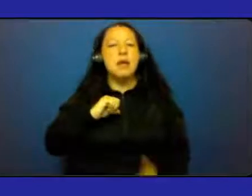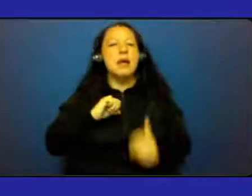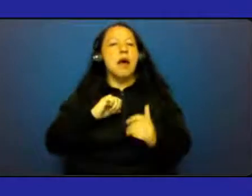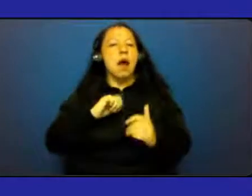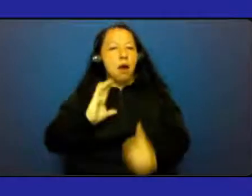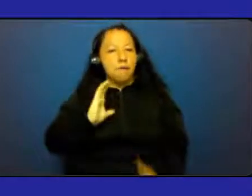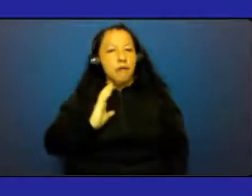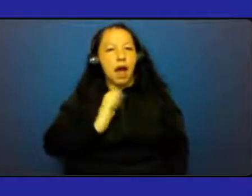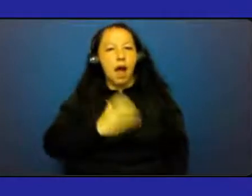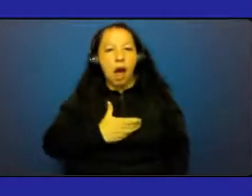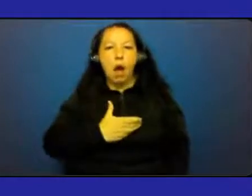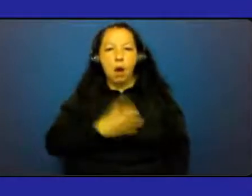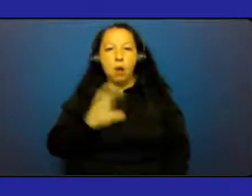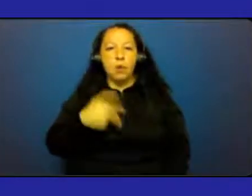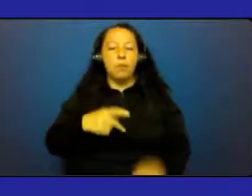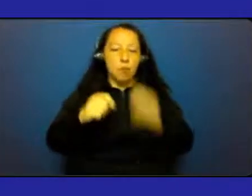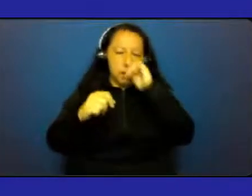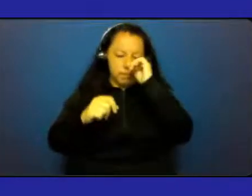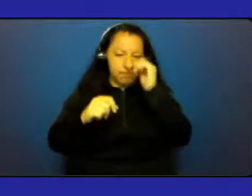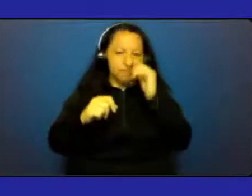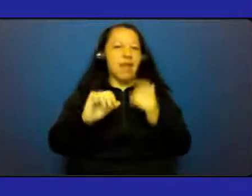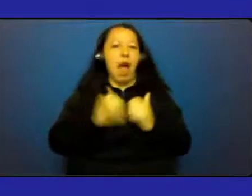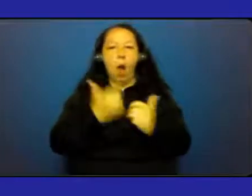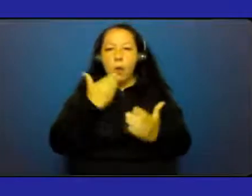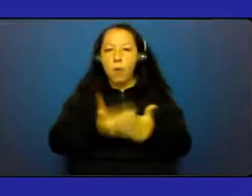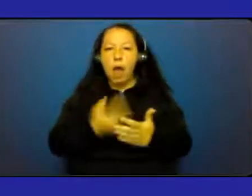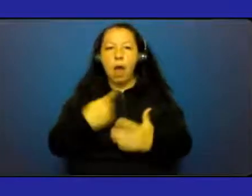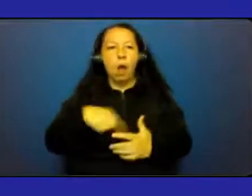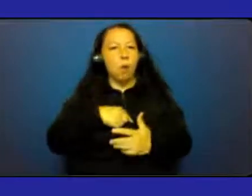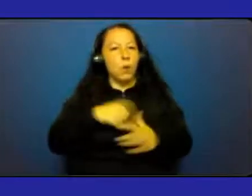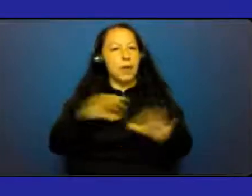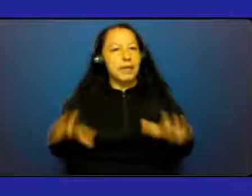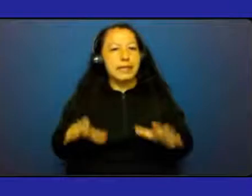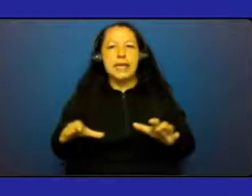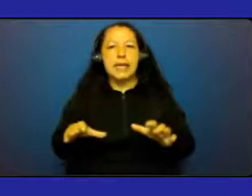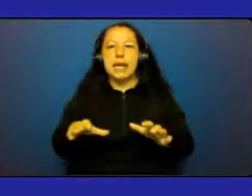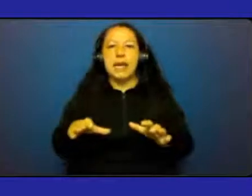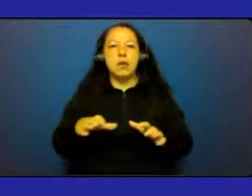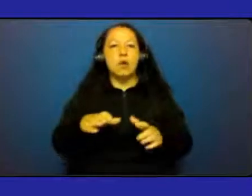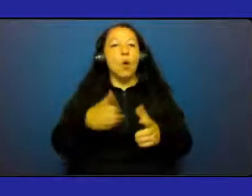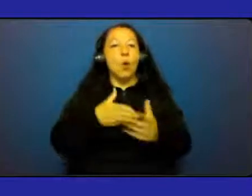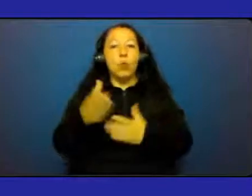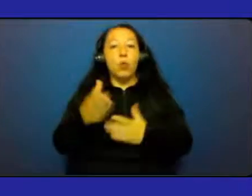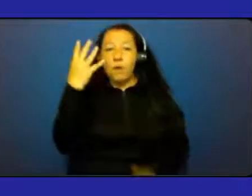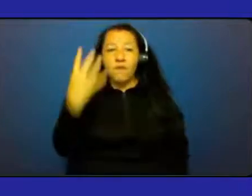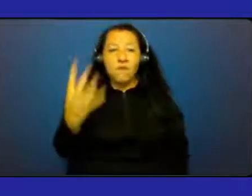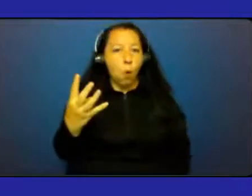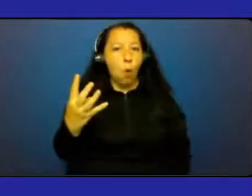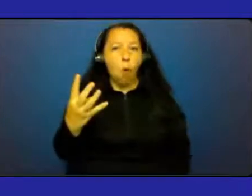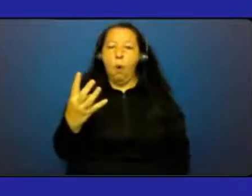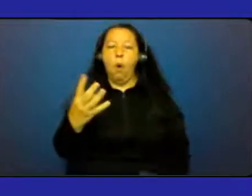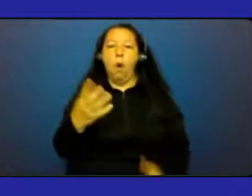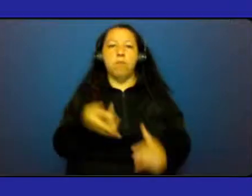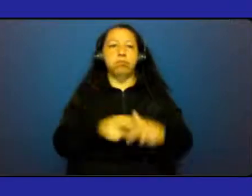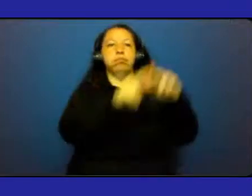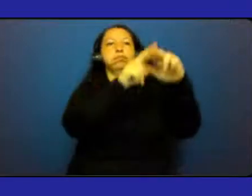Hospitals performed in 4 of the outbreaks and the in-between